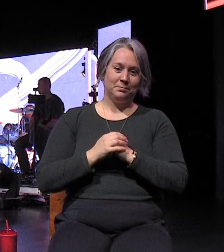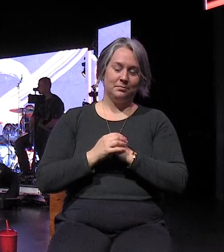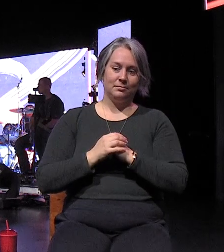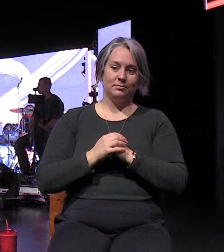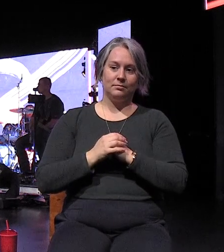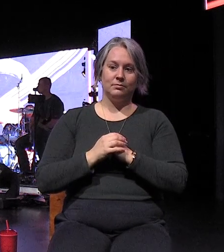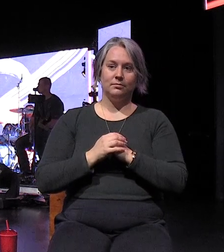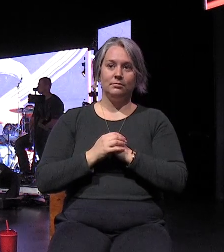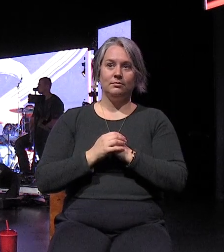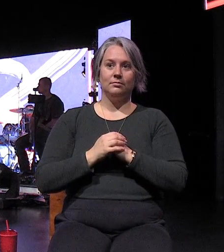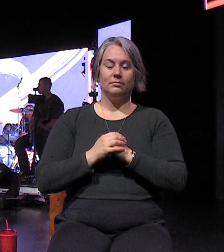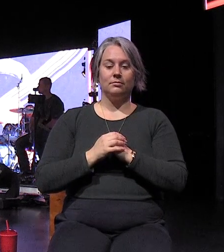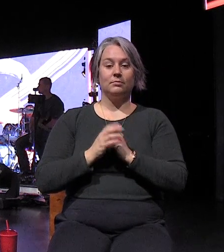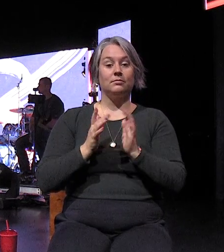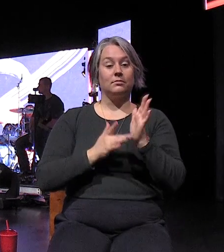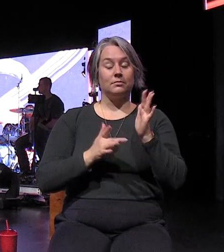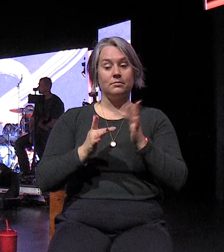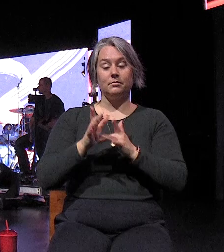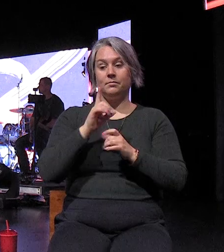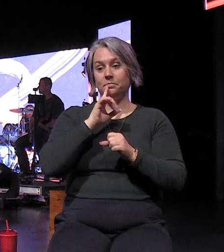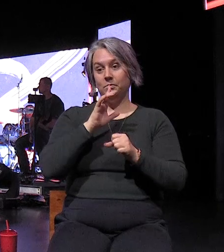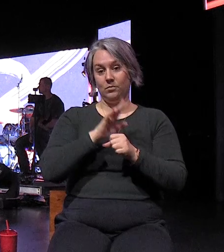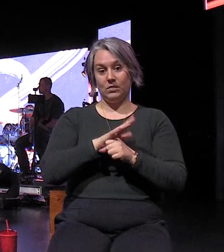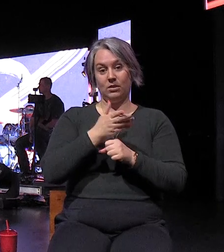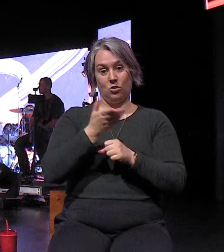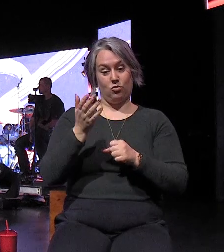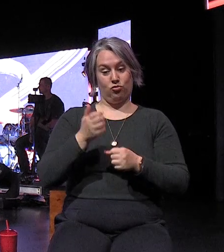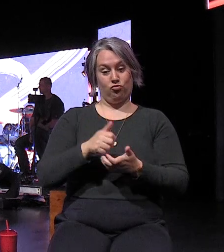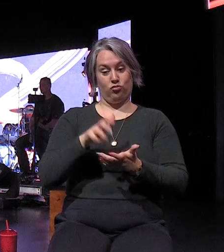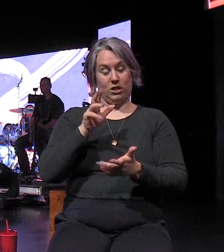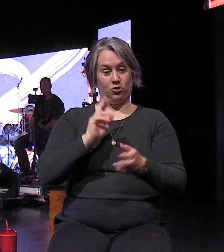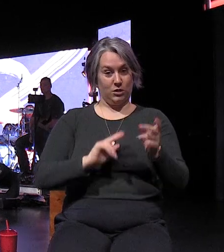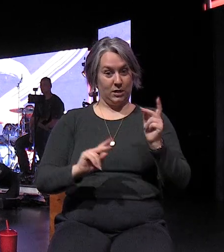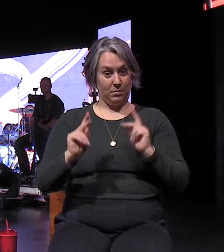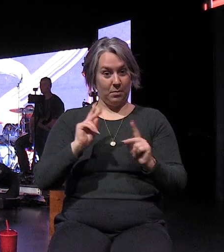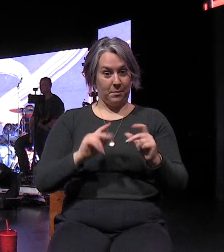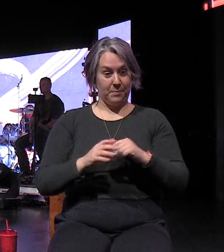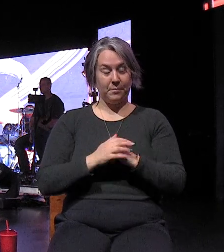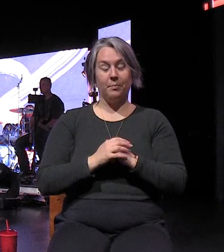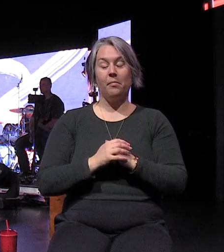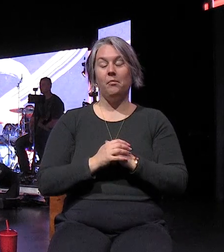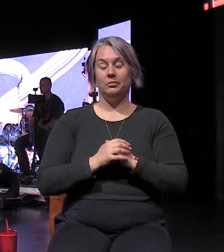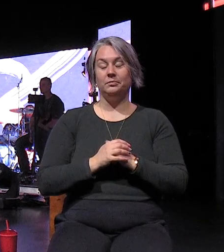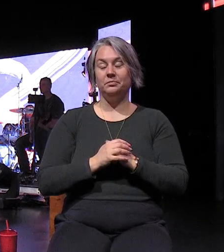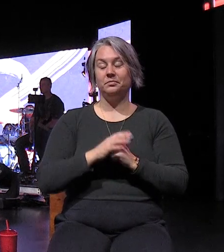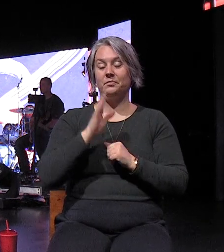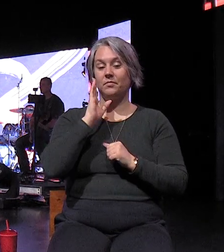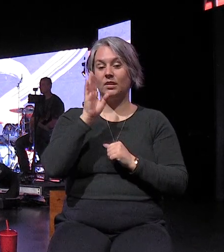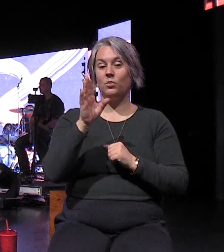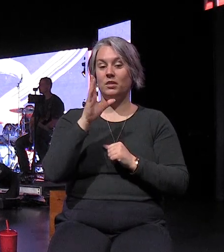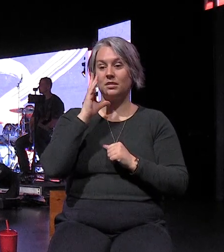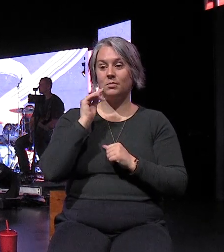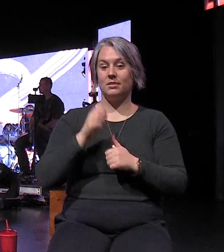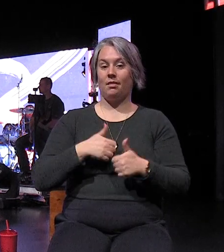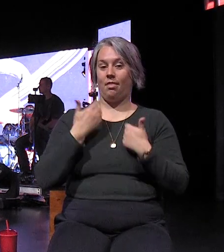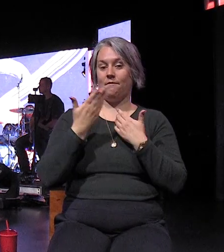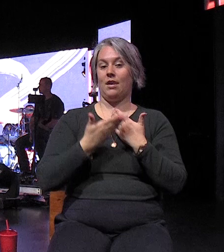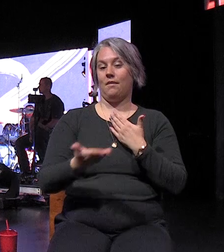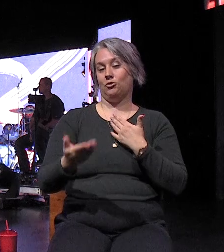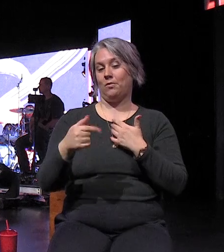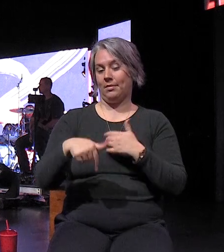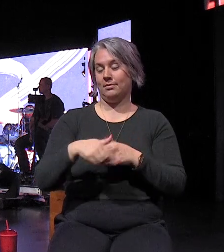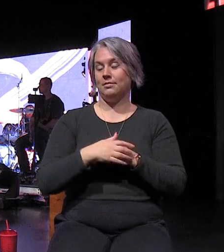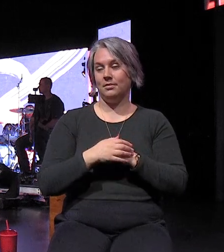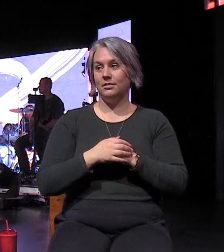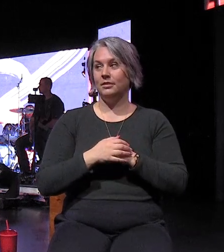He was promising that to these rich people that that were being addressed here. And you know, by the way, I've found it's always